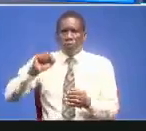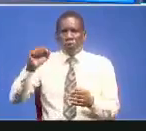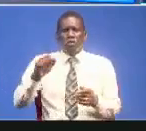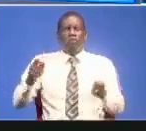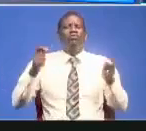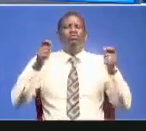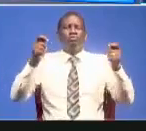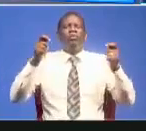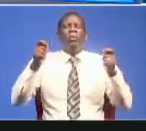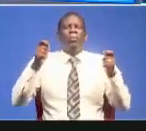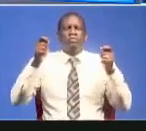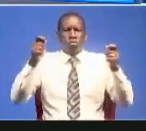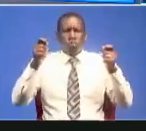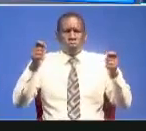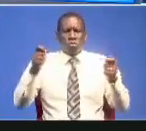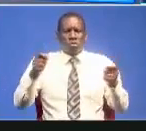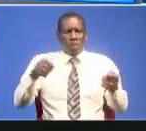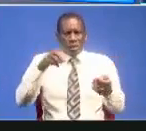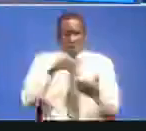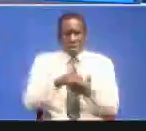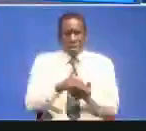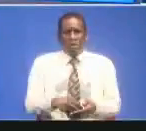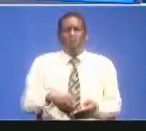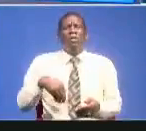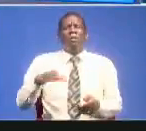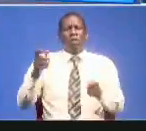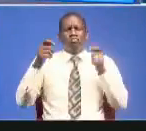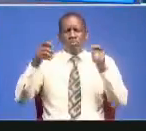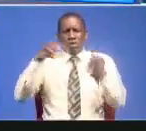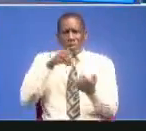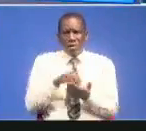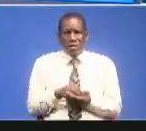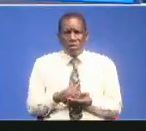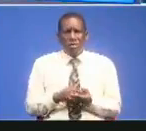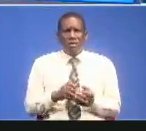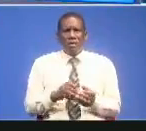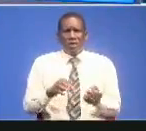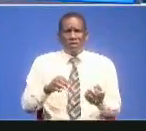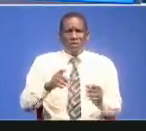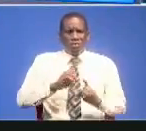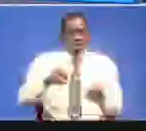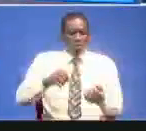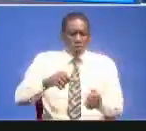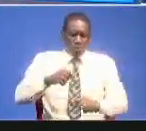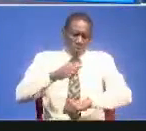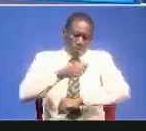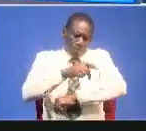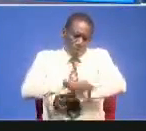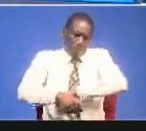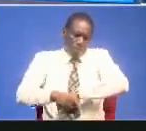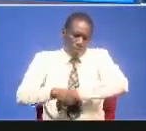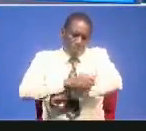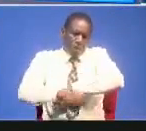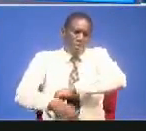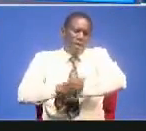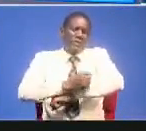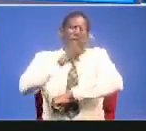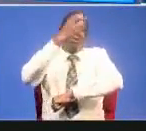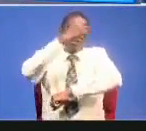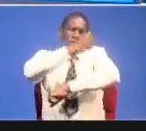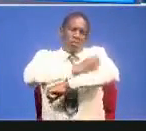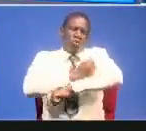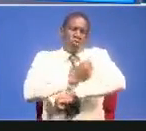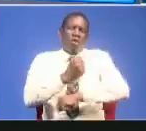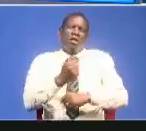then protests, then strikes, then more protests. If it is not primary and secondary school teachers on the streets, it's aviation workers downing